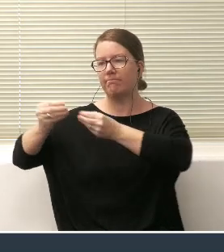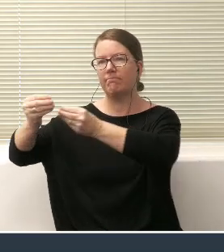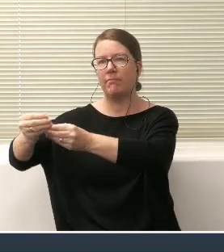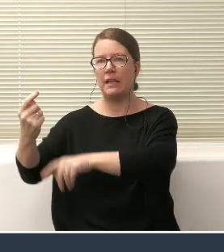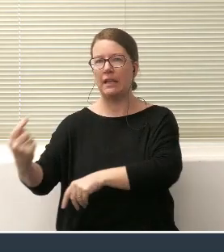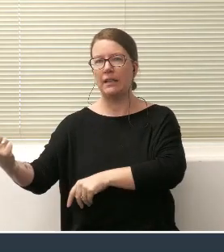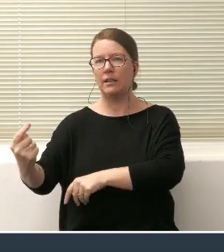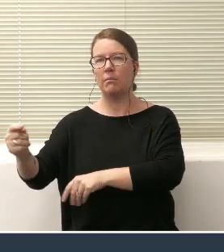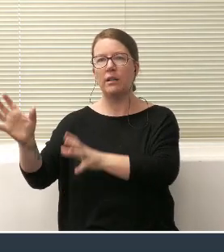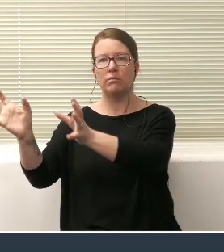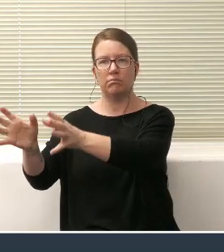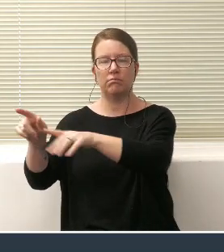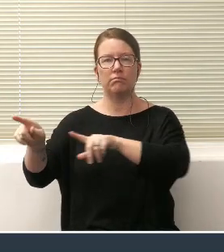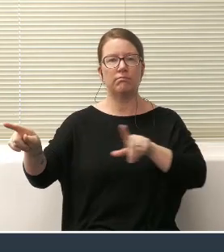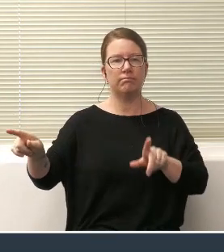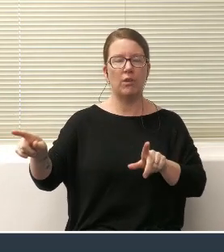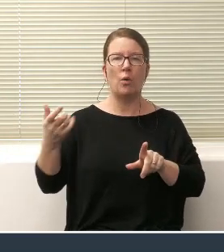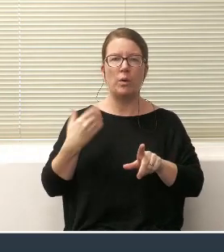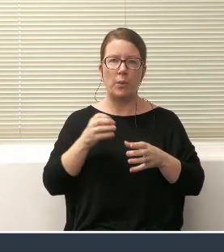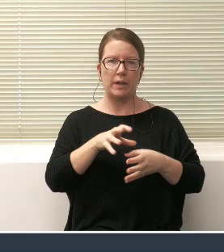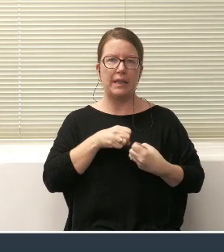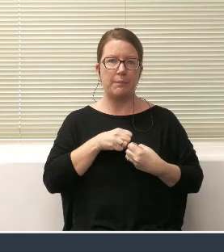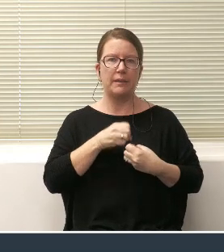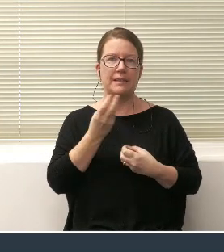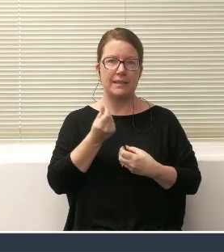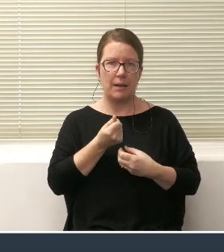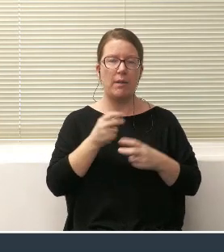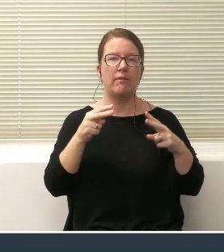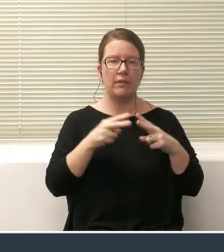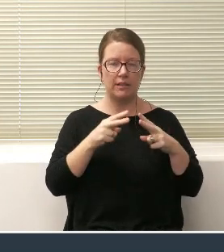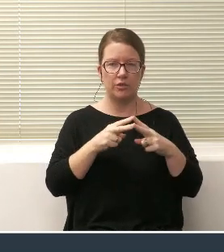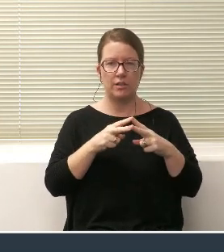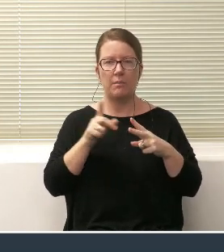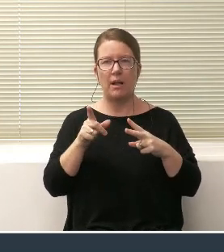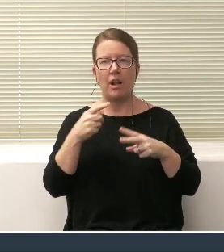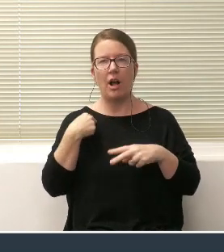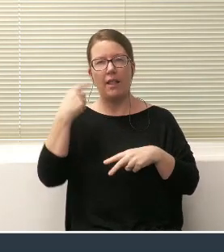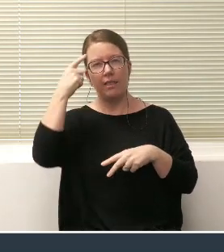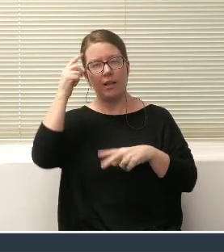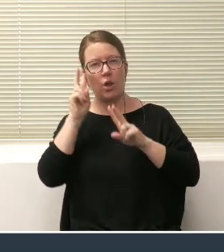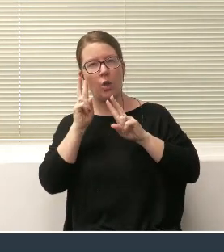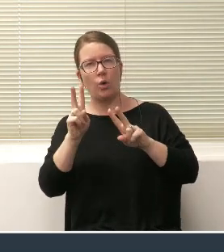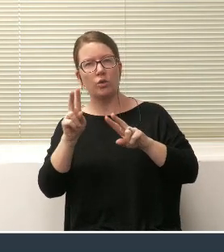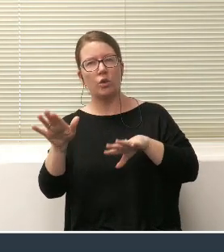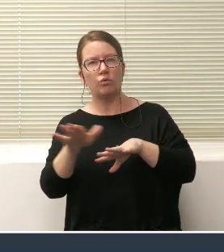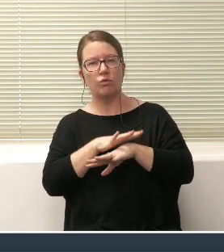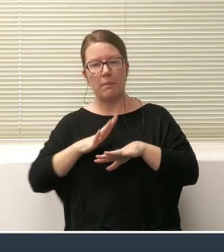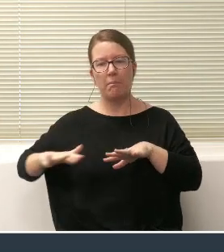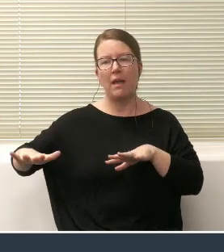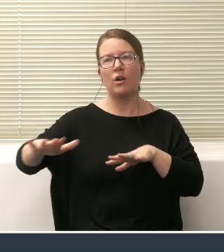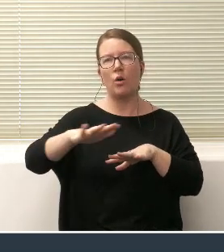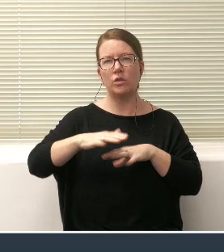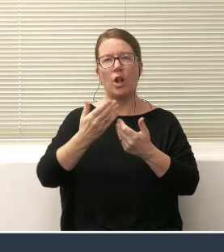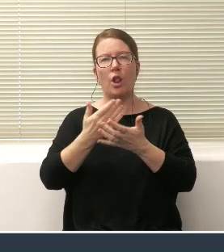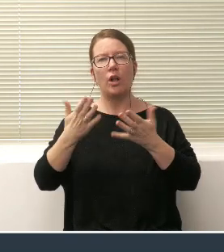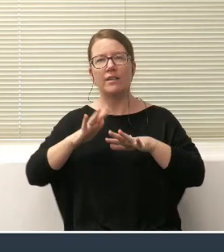The mixed delivery approach also looked at redeveloping some of the villages. I think it looked at Green Meadows because there is a lot of land around